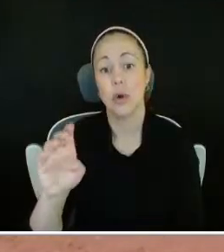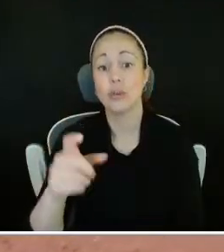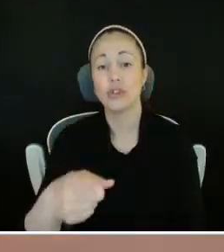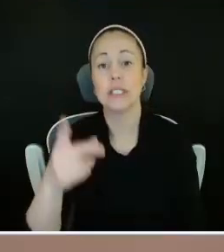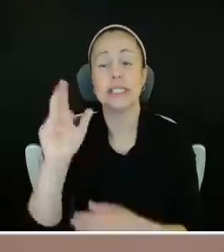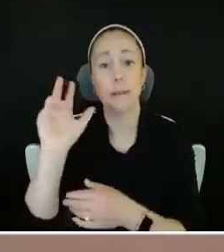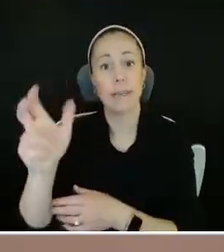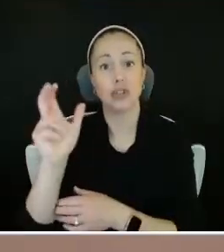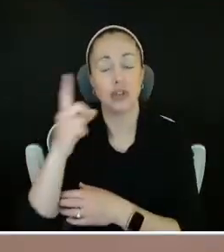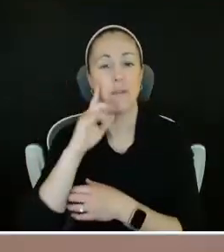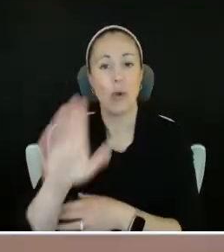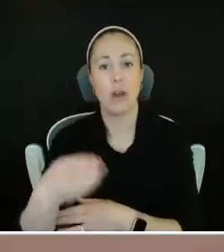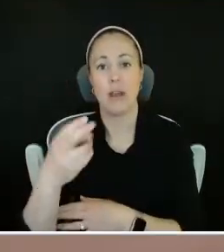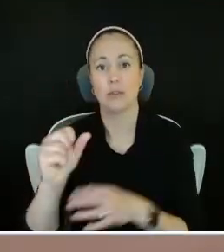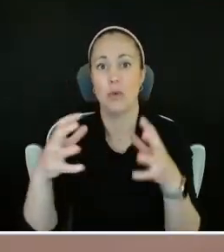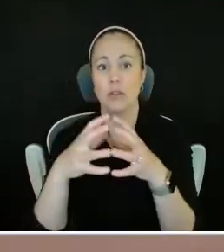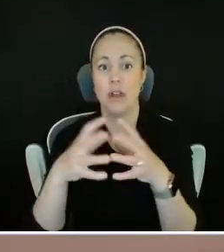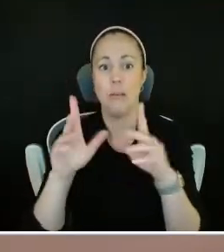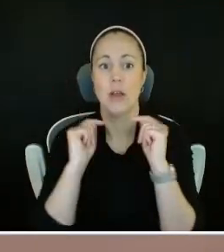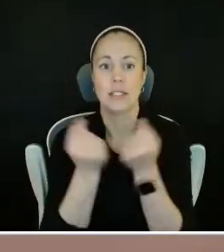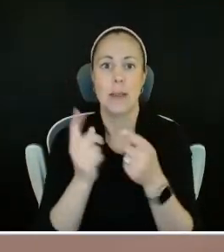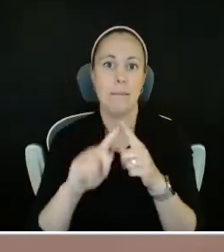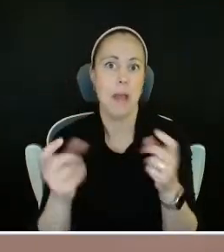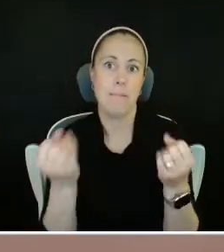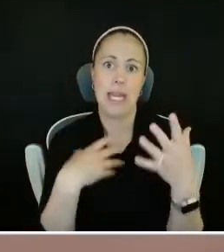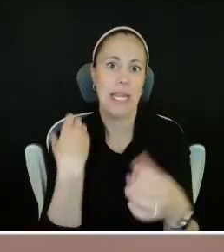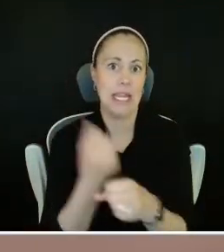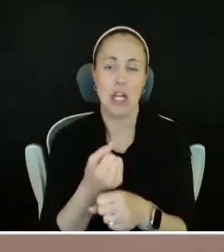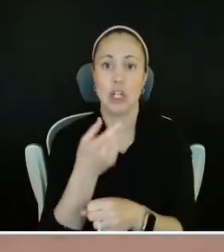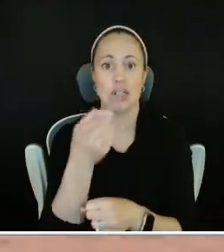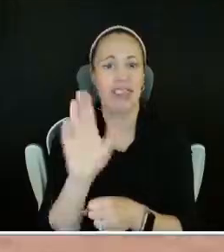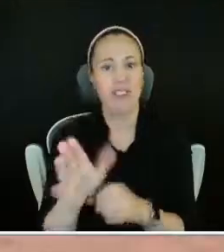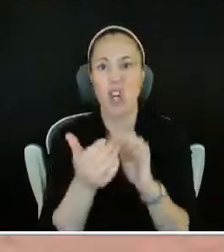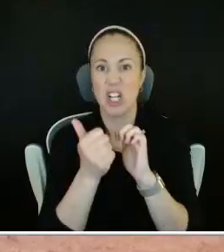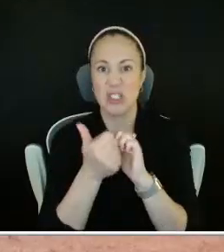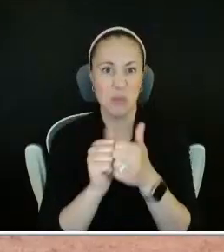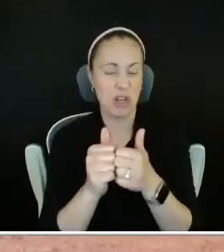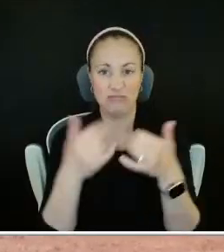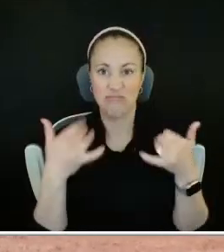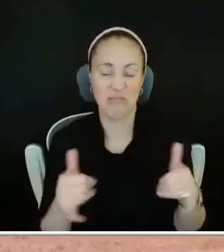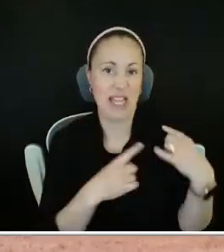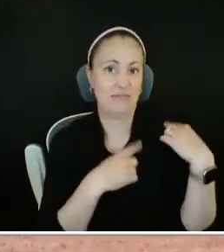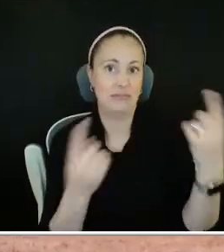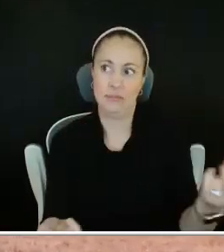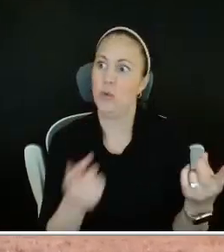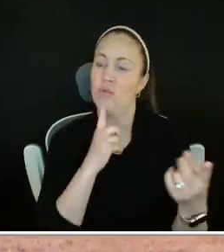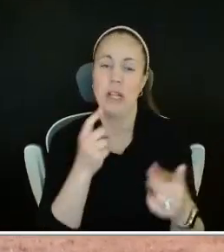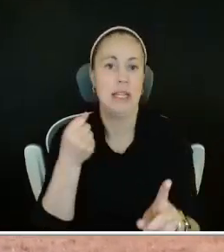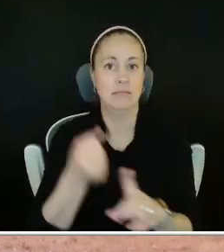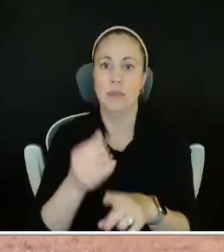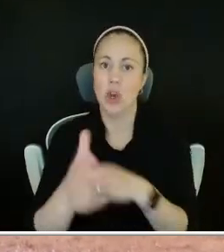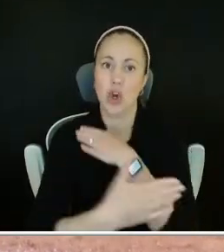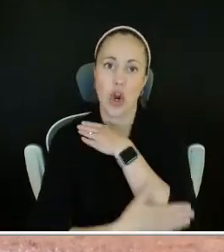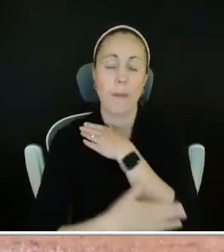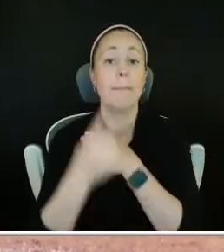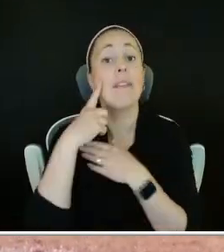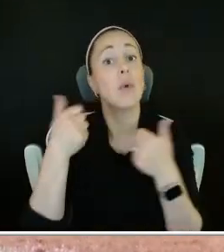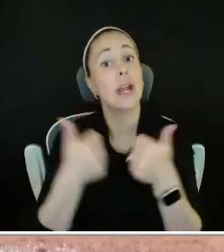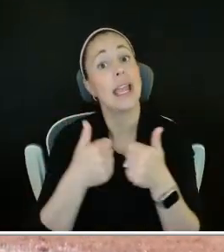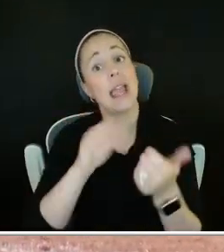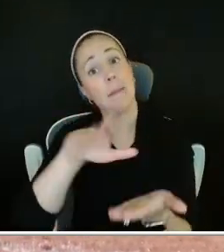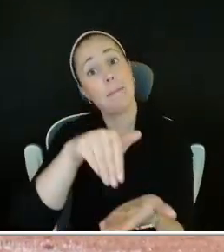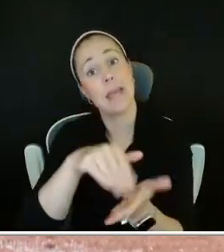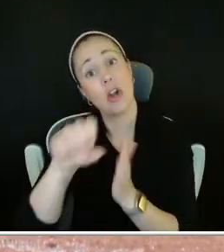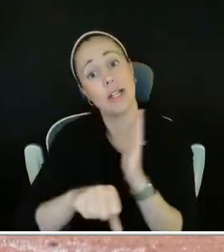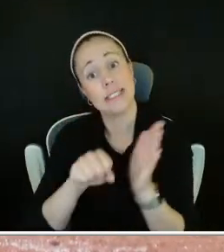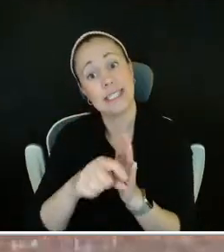but years of love for her sport has put wear and tear on her arm. It was during a game in the middle of the season she threw and heard